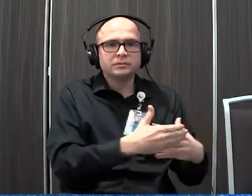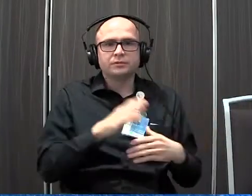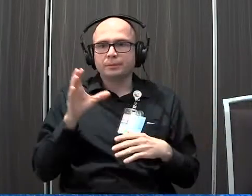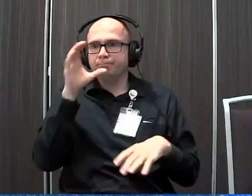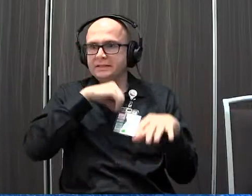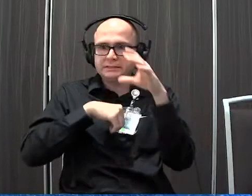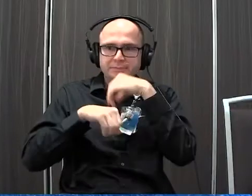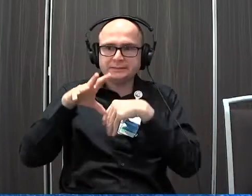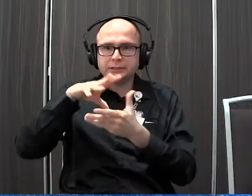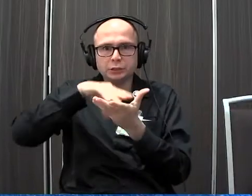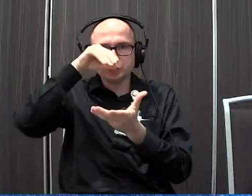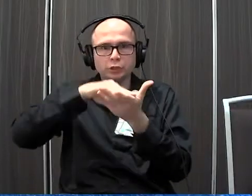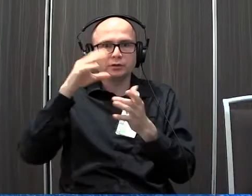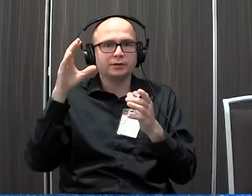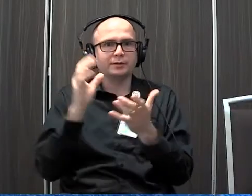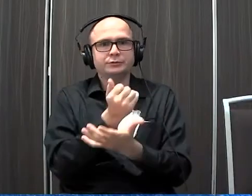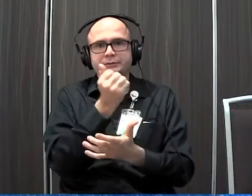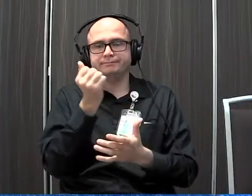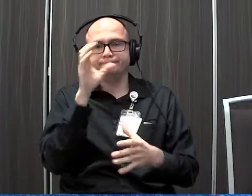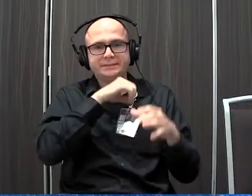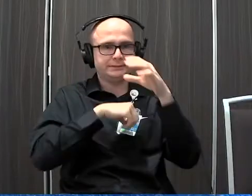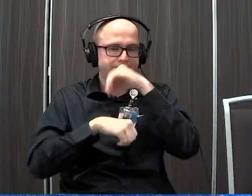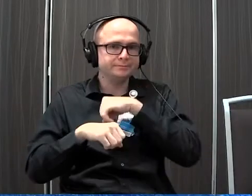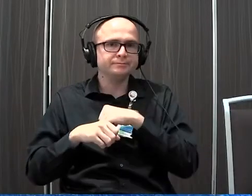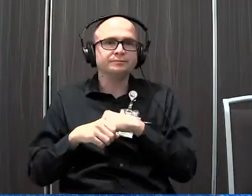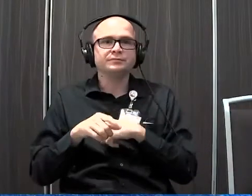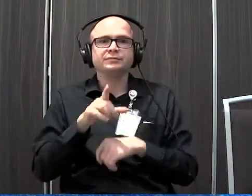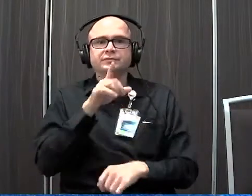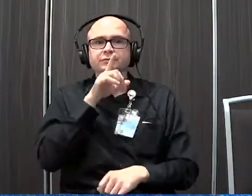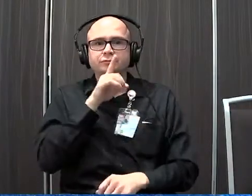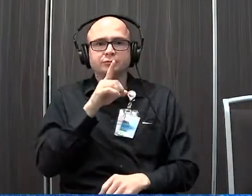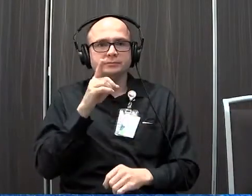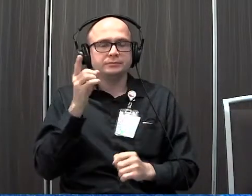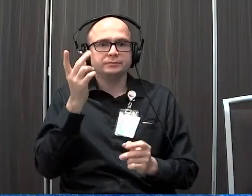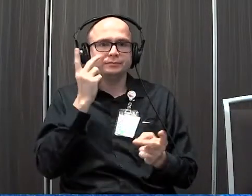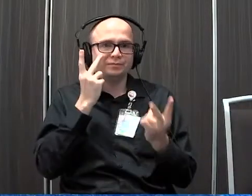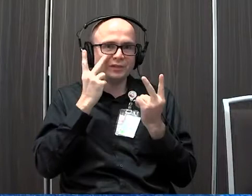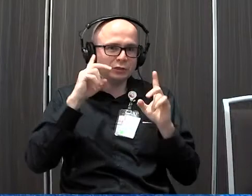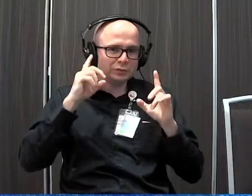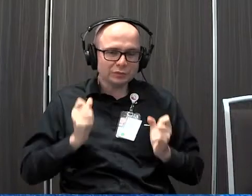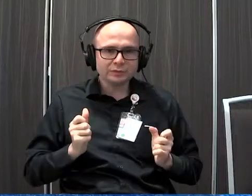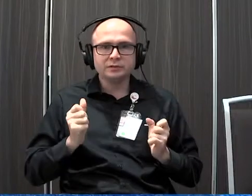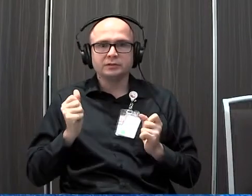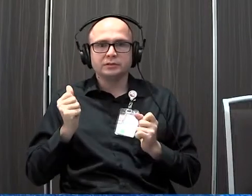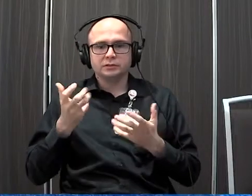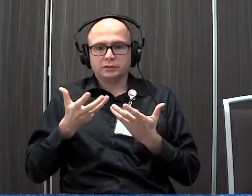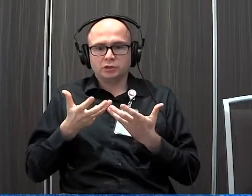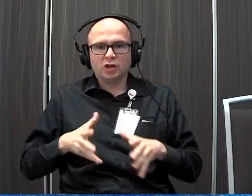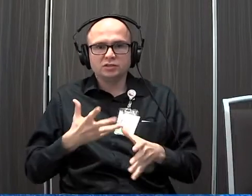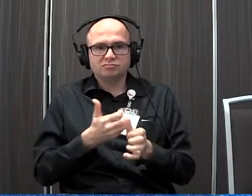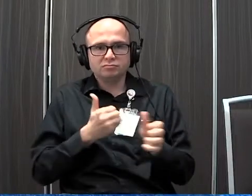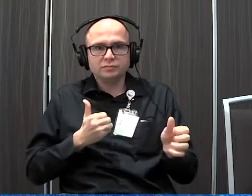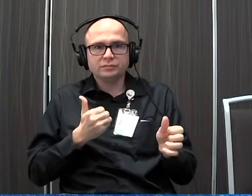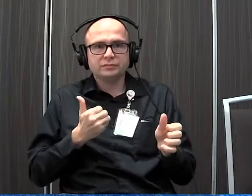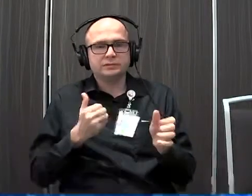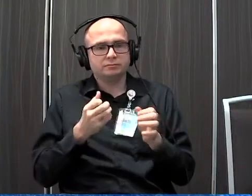out on those learning opportunities. Additionally, multiple sensory loss is very impactful for